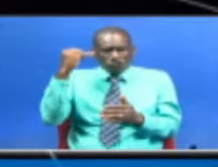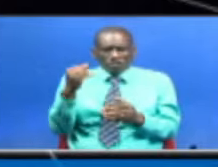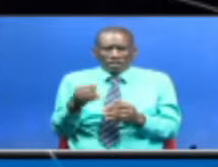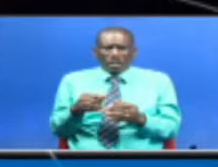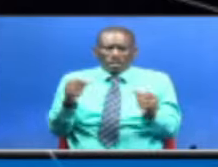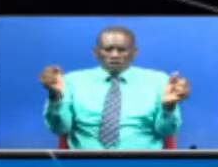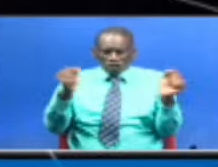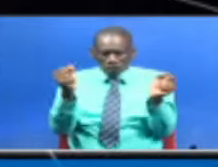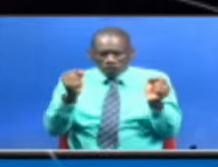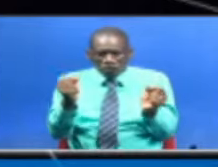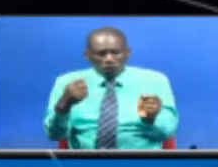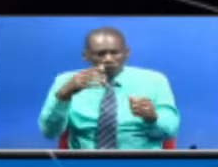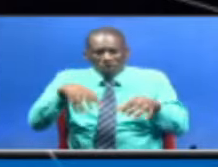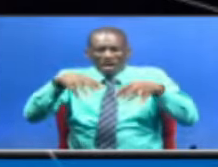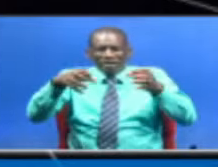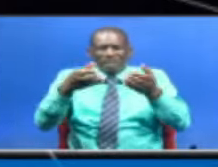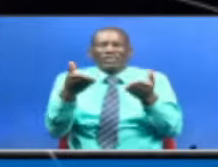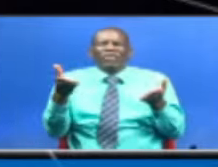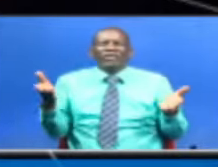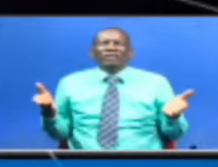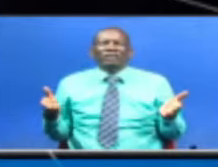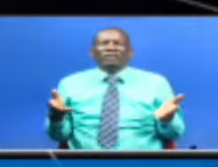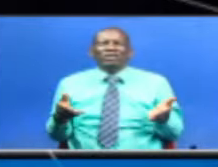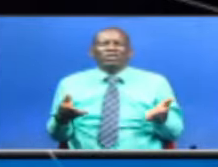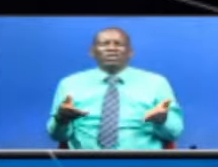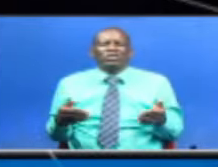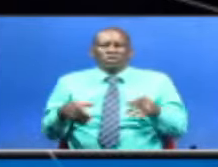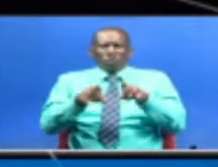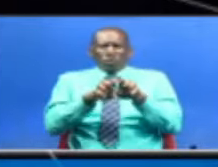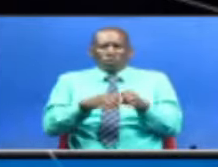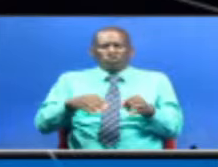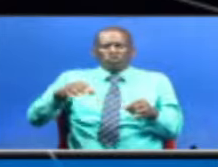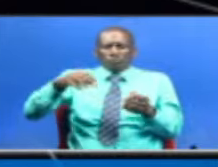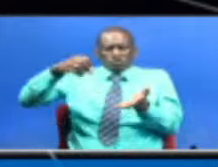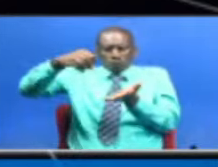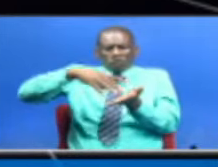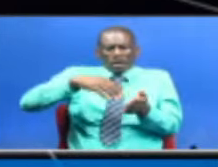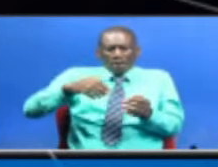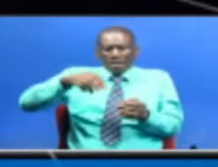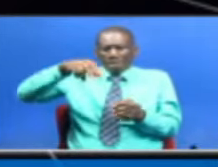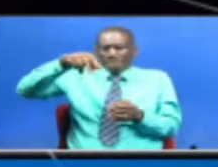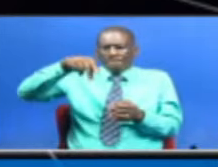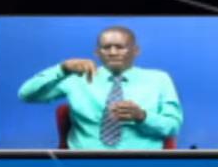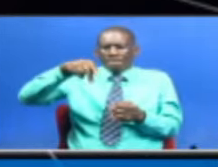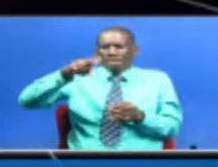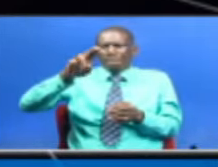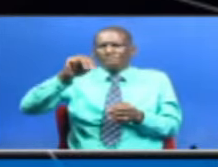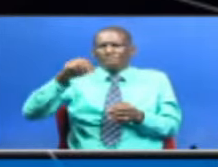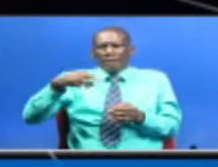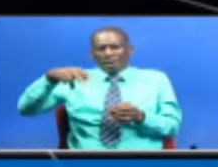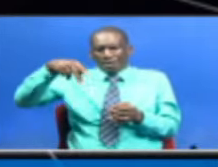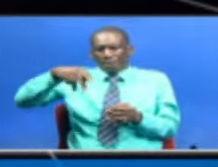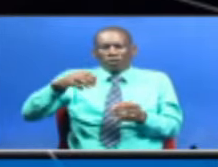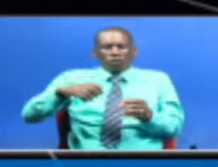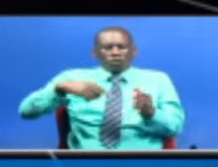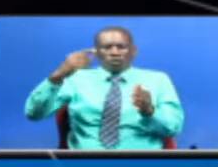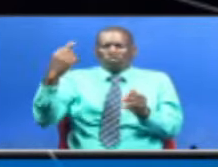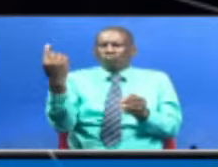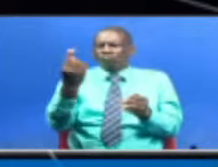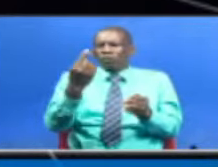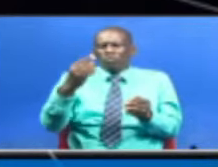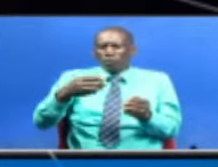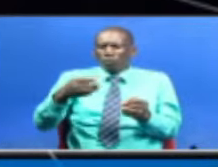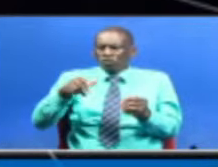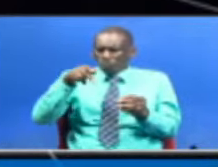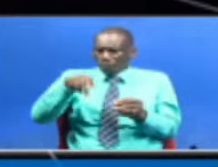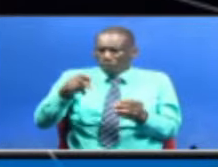refrigeration for our agricultural product, solar pumping for irrigation, you name it. And I think, so there's a huge